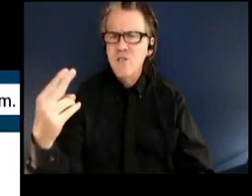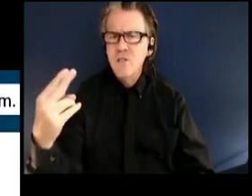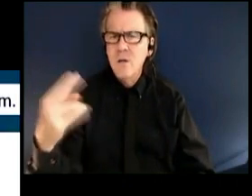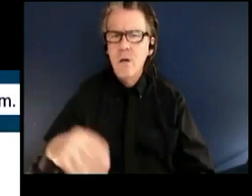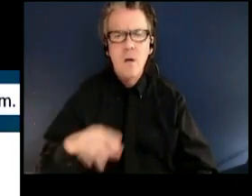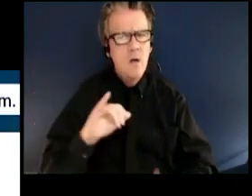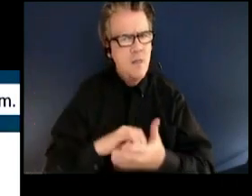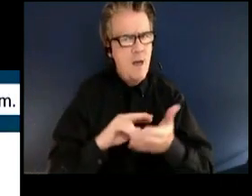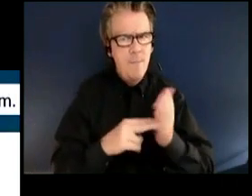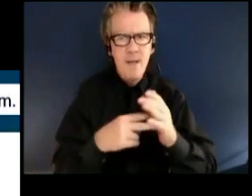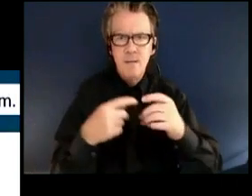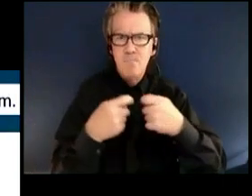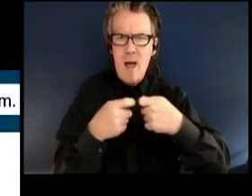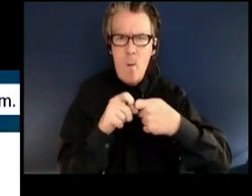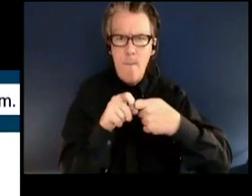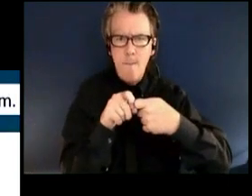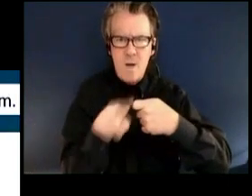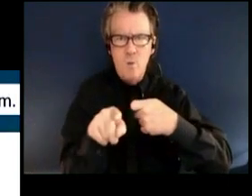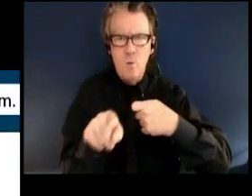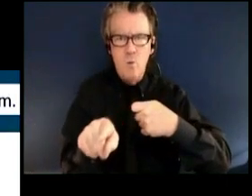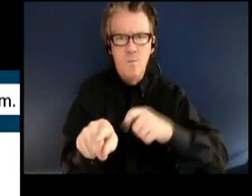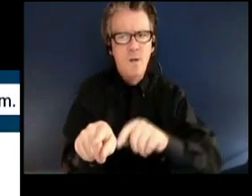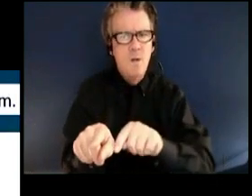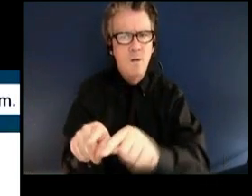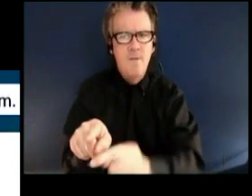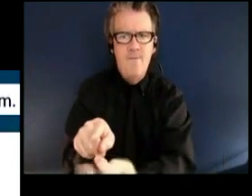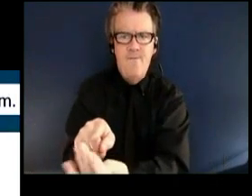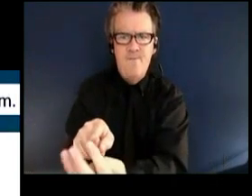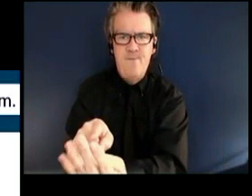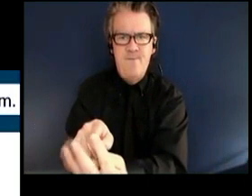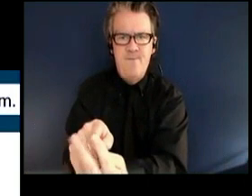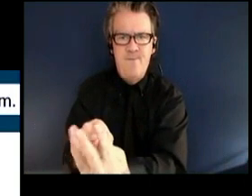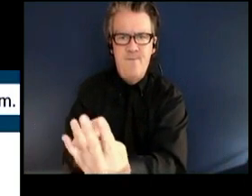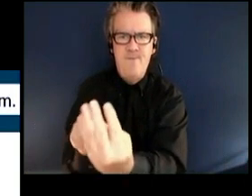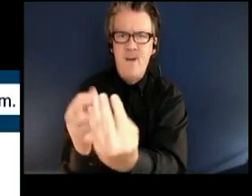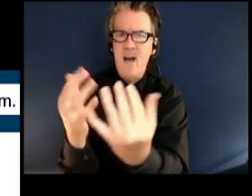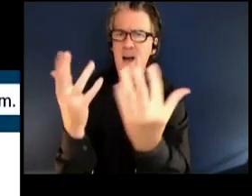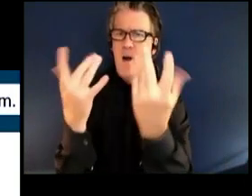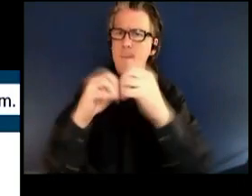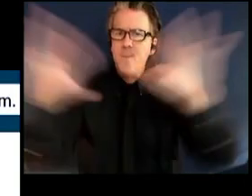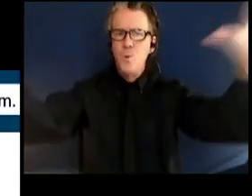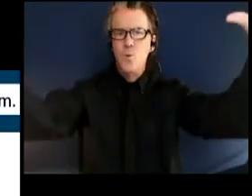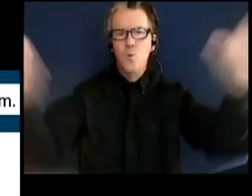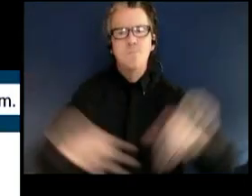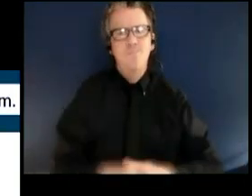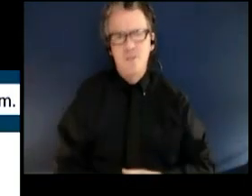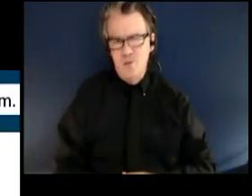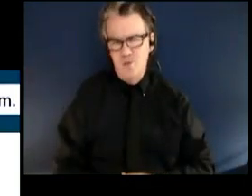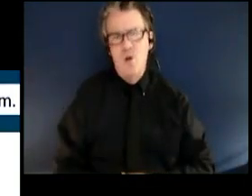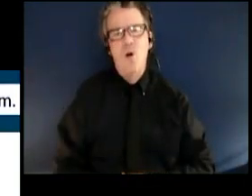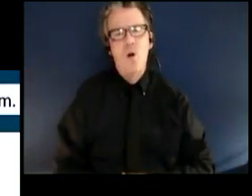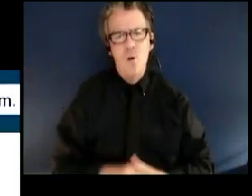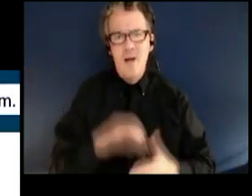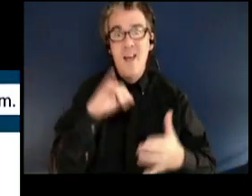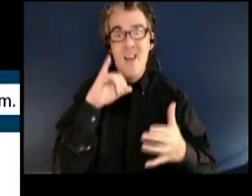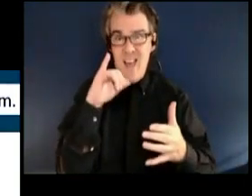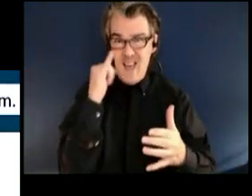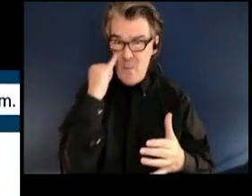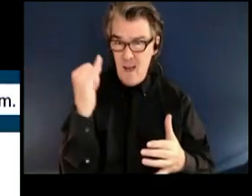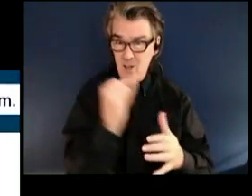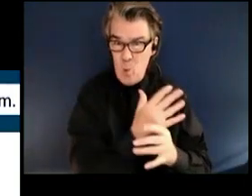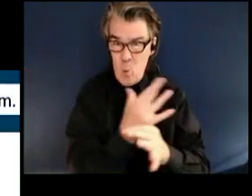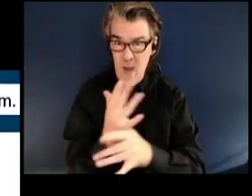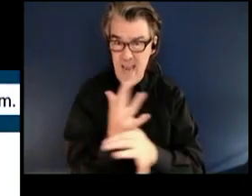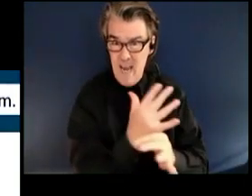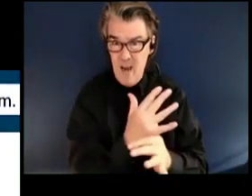is high. And if that happens while we have very high winds, it's very, very dangerous if there's an ignition and the